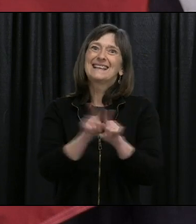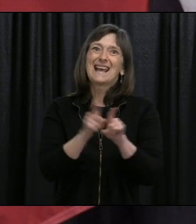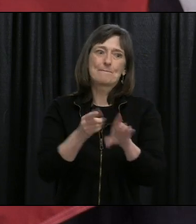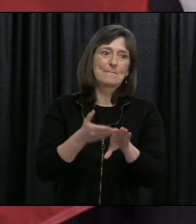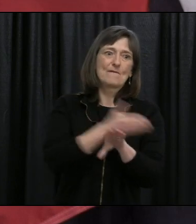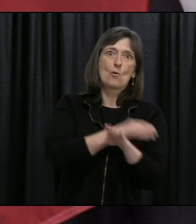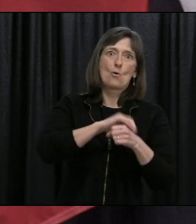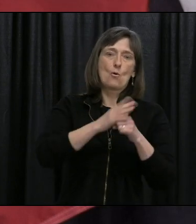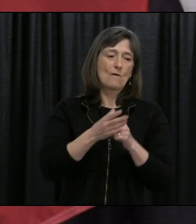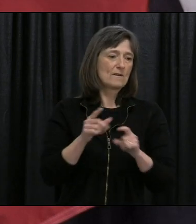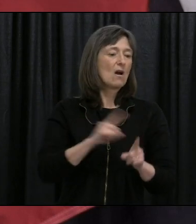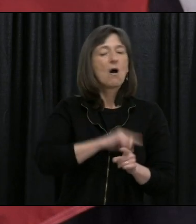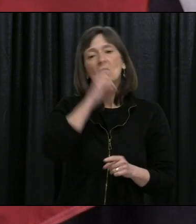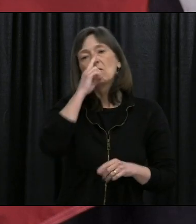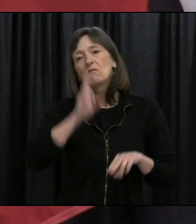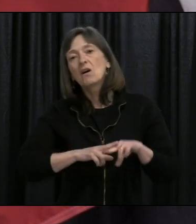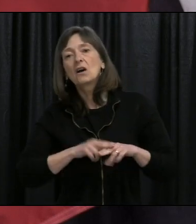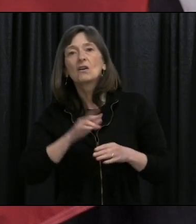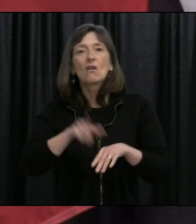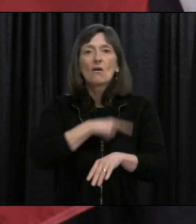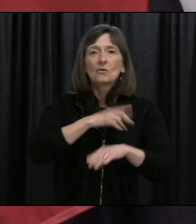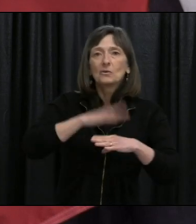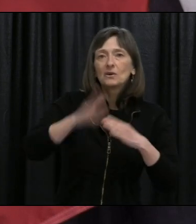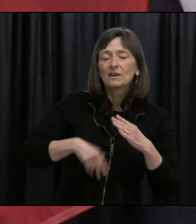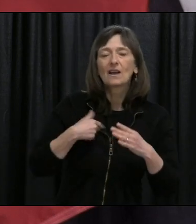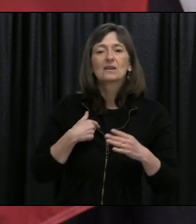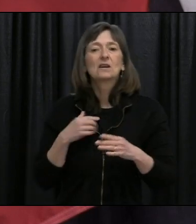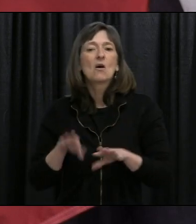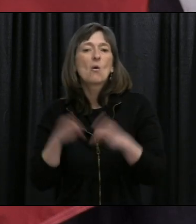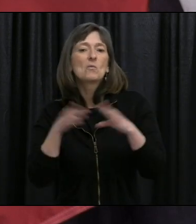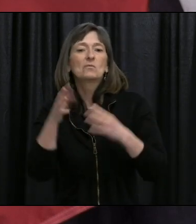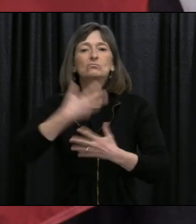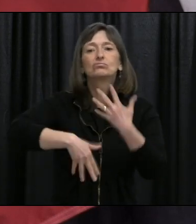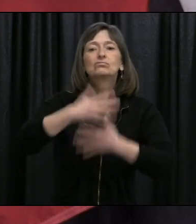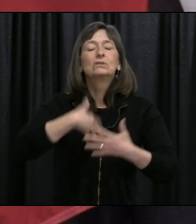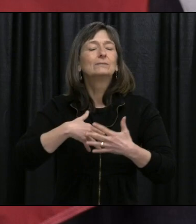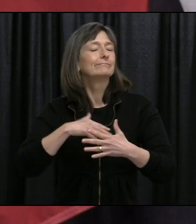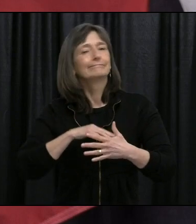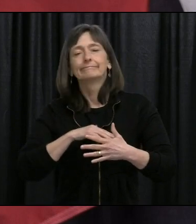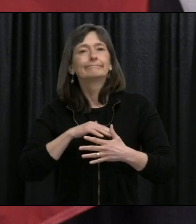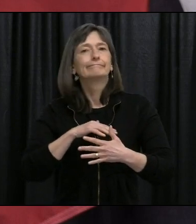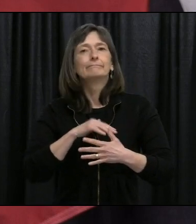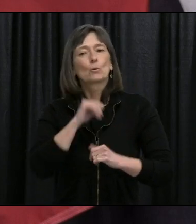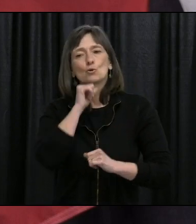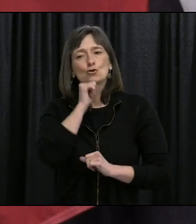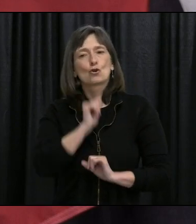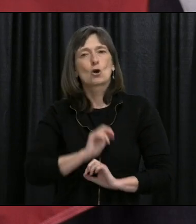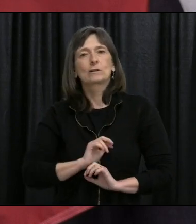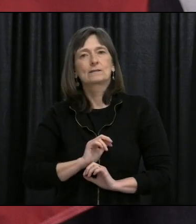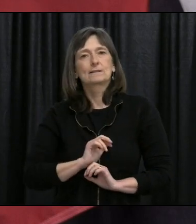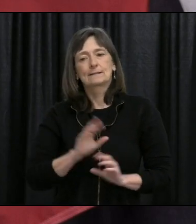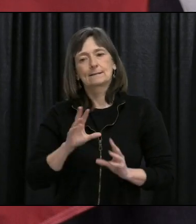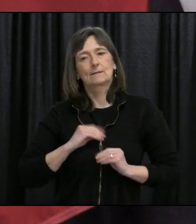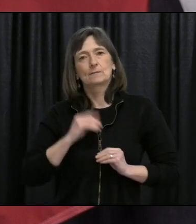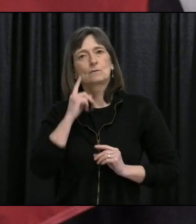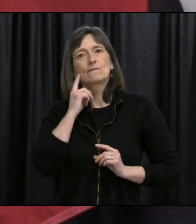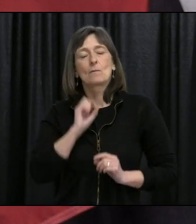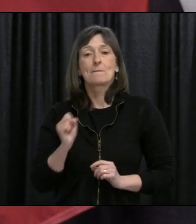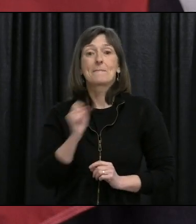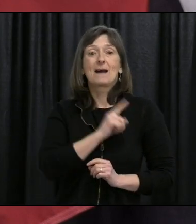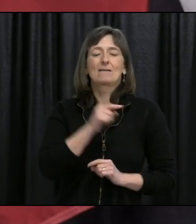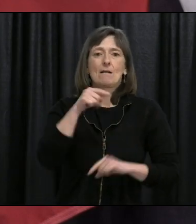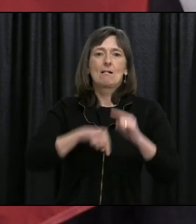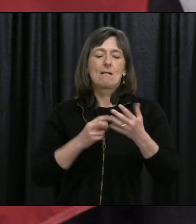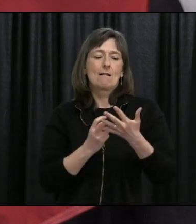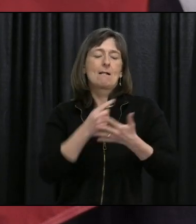for just having some fun on a long weekend. So please do not look for loopholes. Continue to protect yourself,